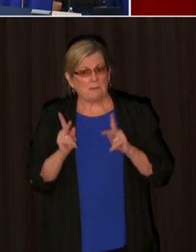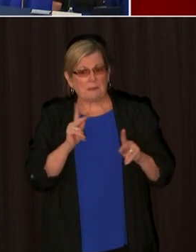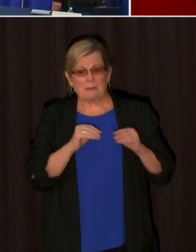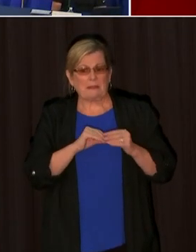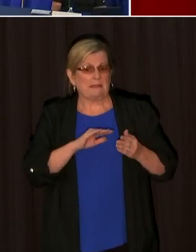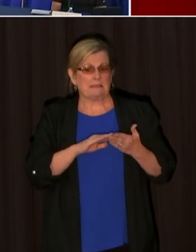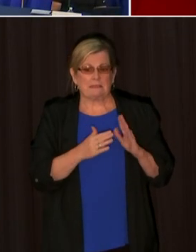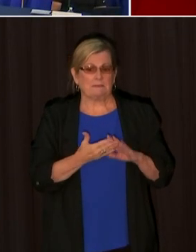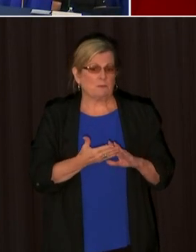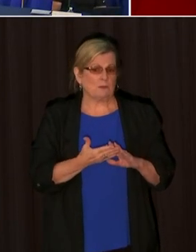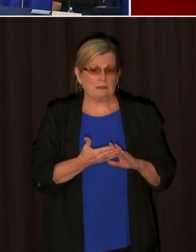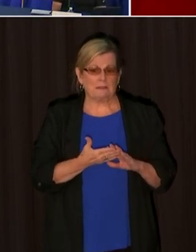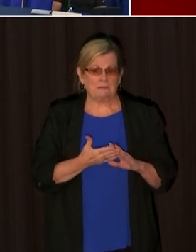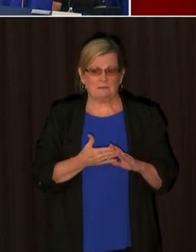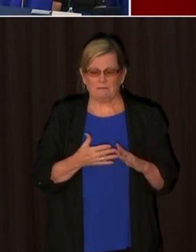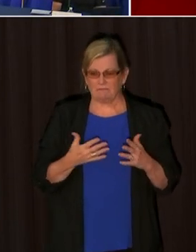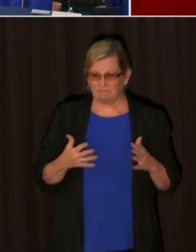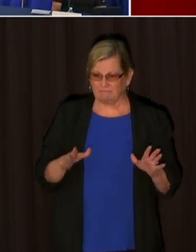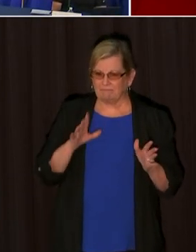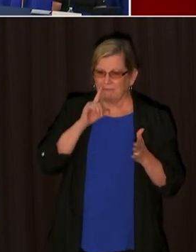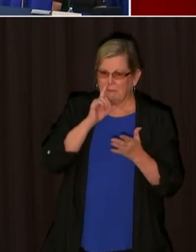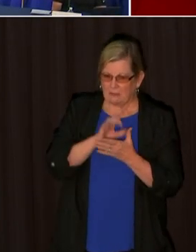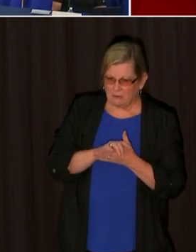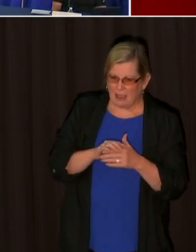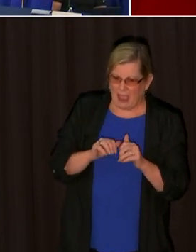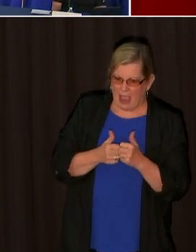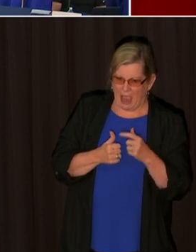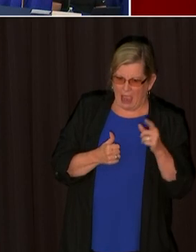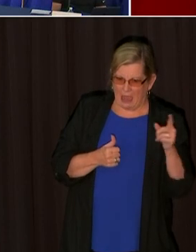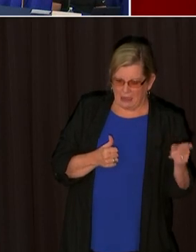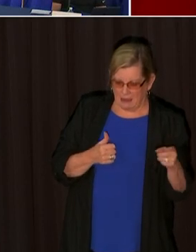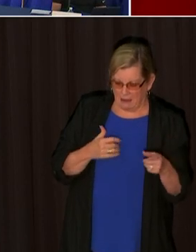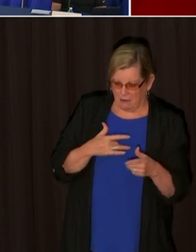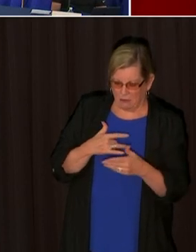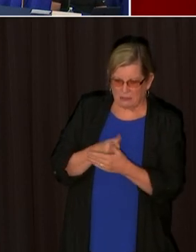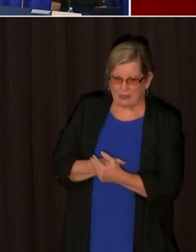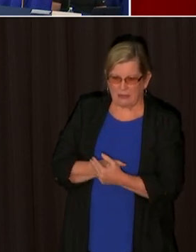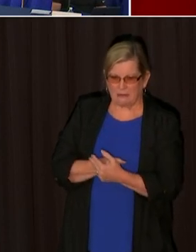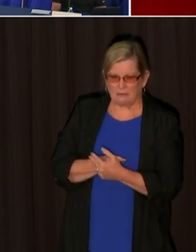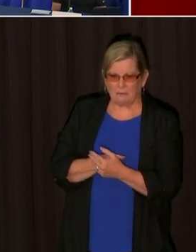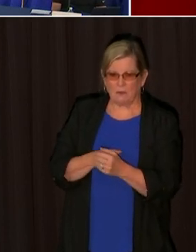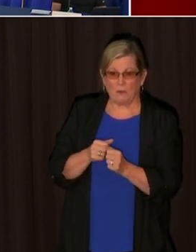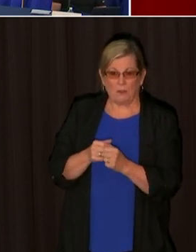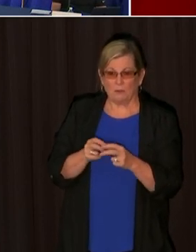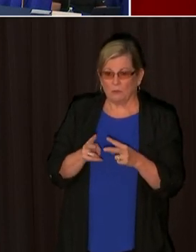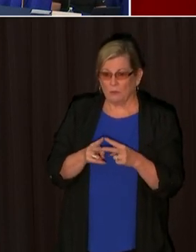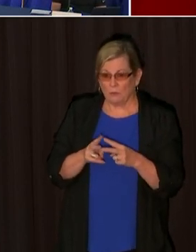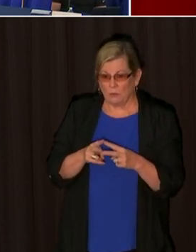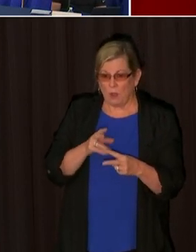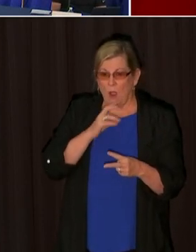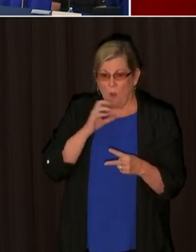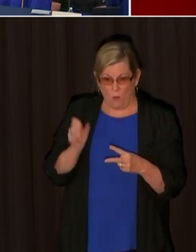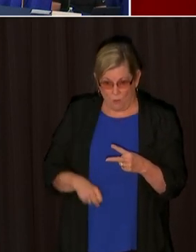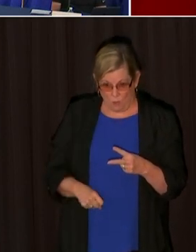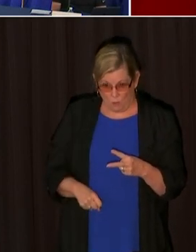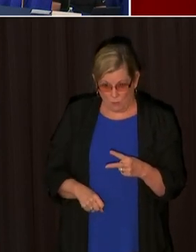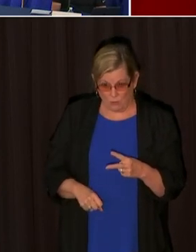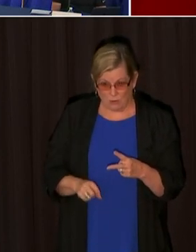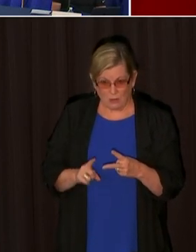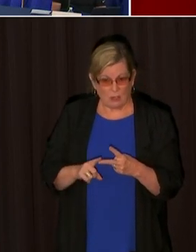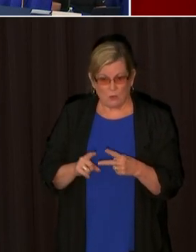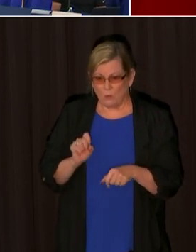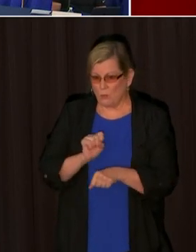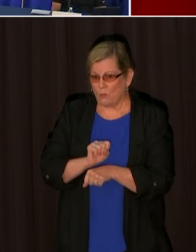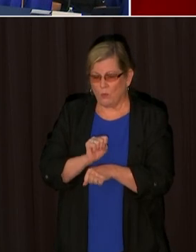that the way you get a heart attack is through 2 modes. Number 1, you're too old, and number 2, you work too